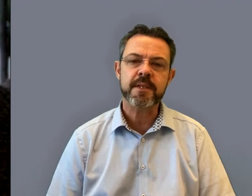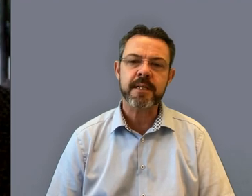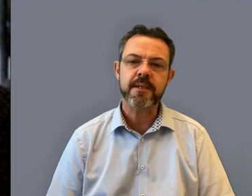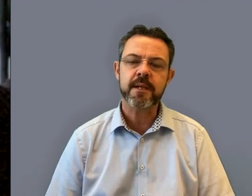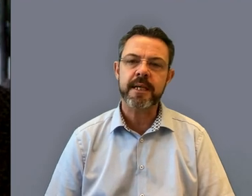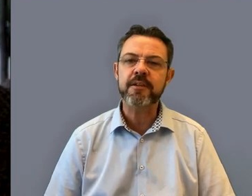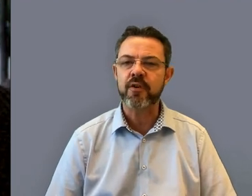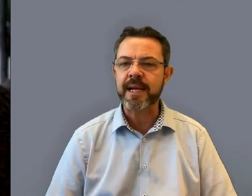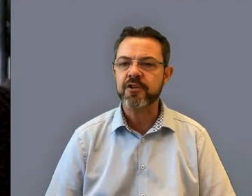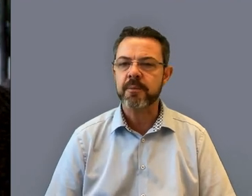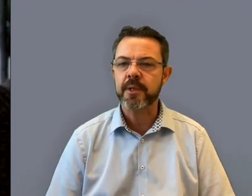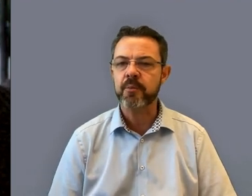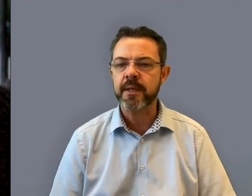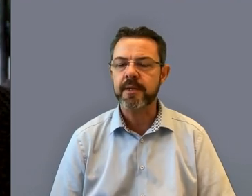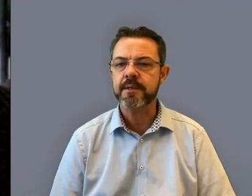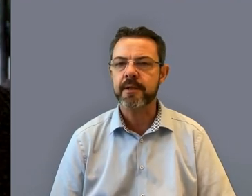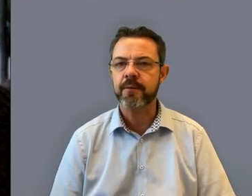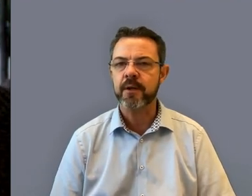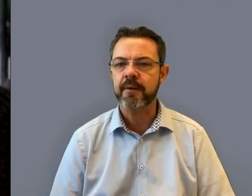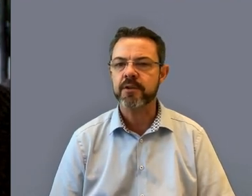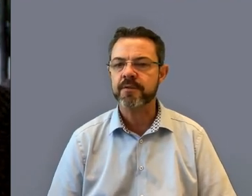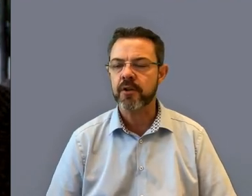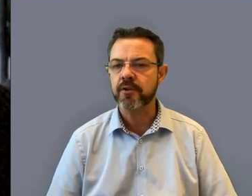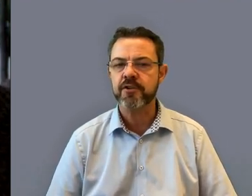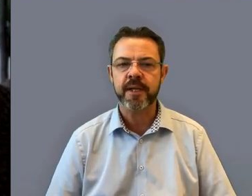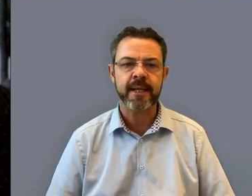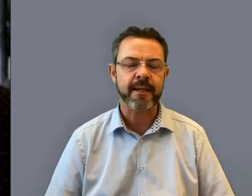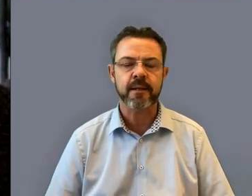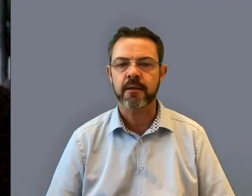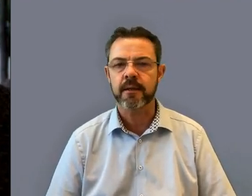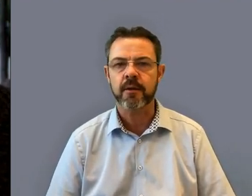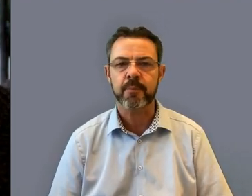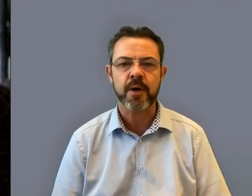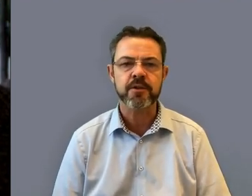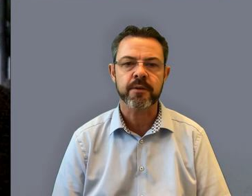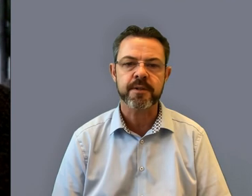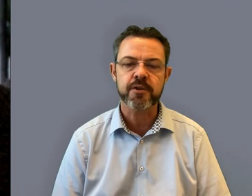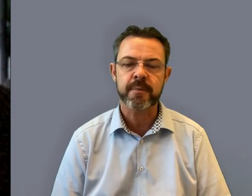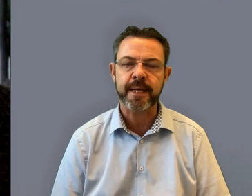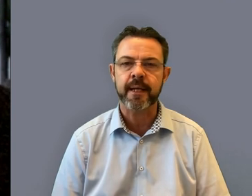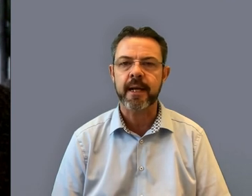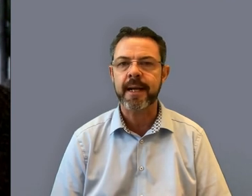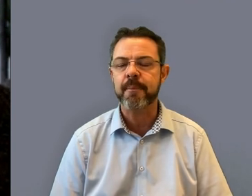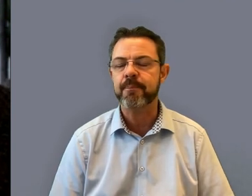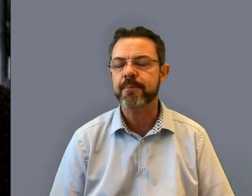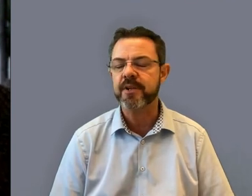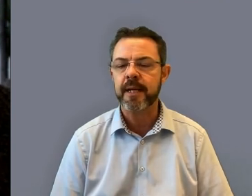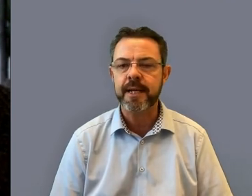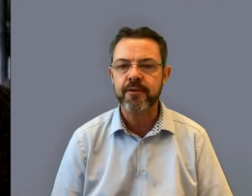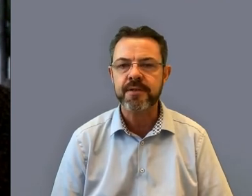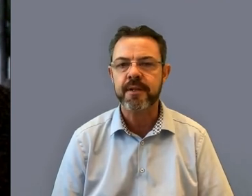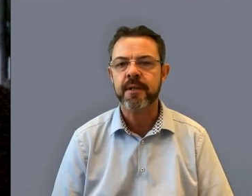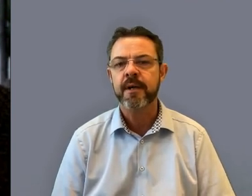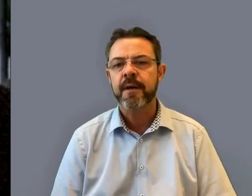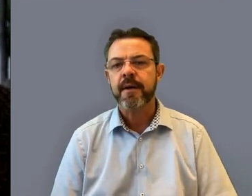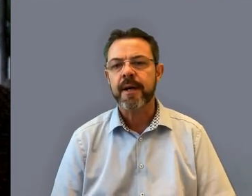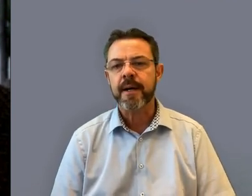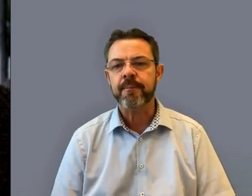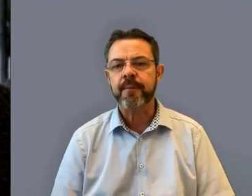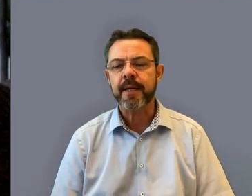Previously, we discussed the interaction between these different levels of strategic, tactical, and operational decision making. And I'm particularly